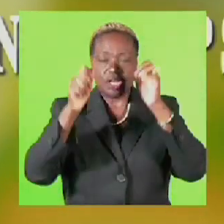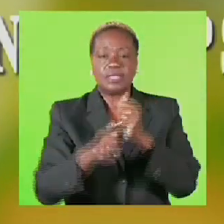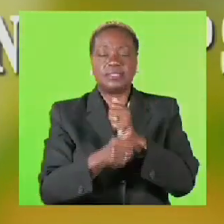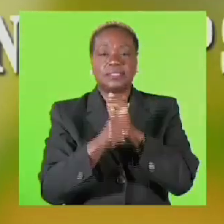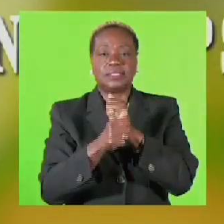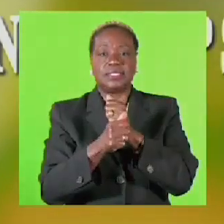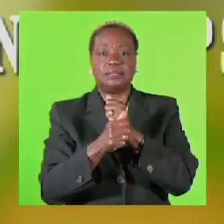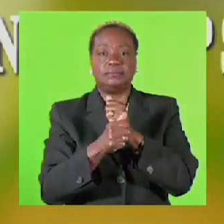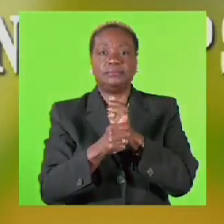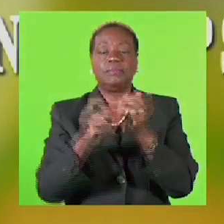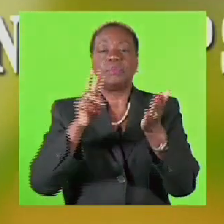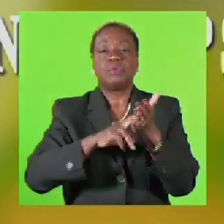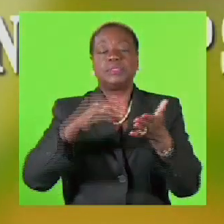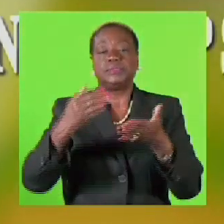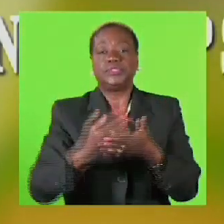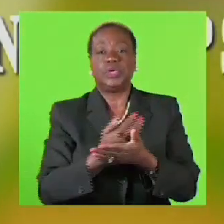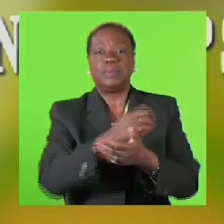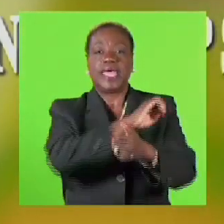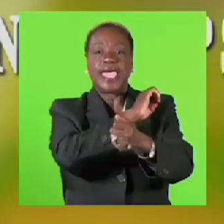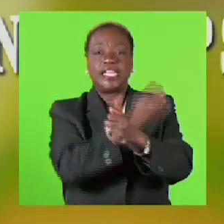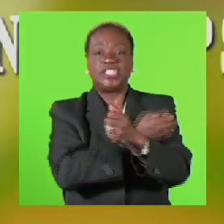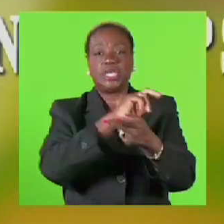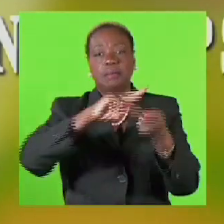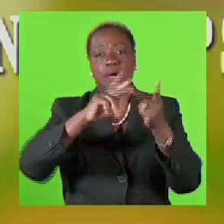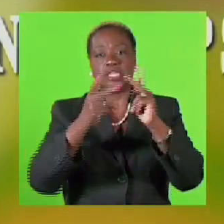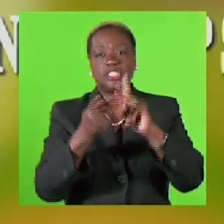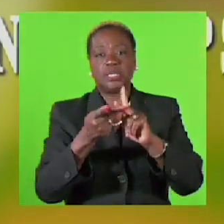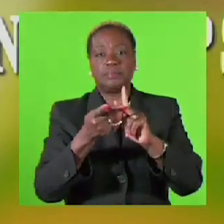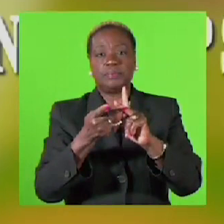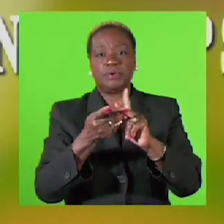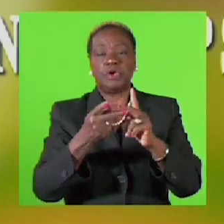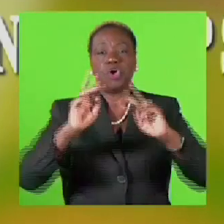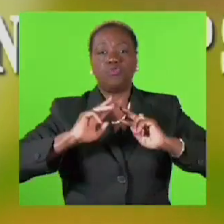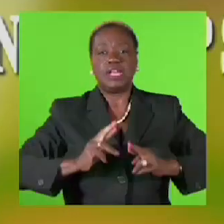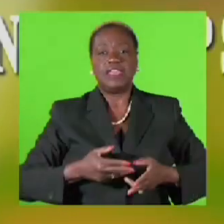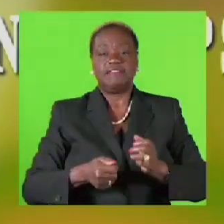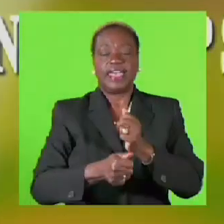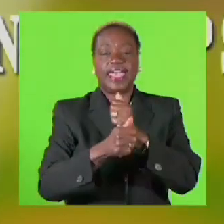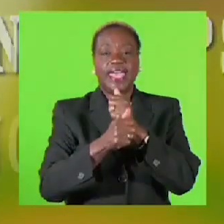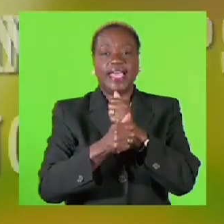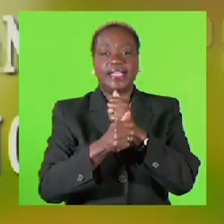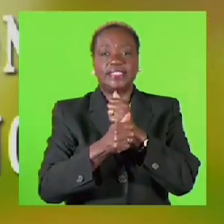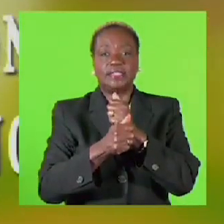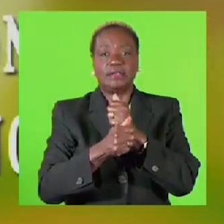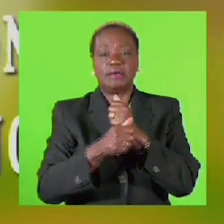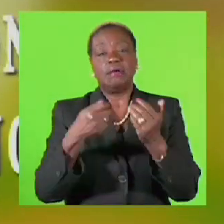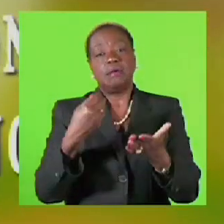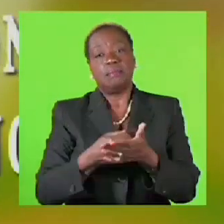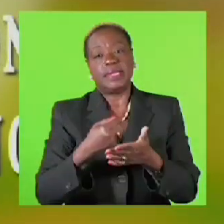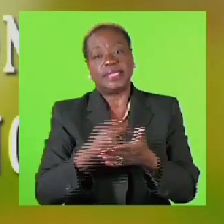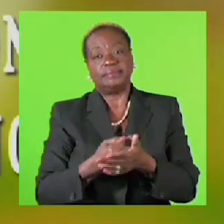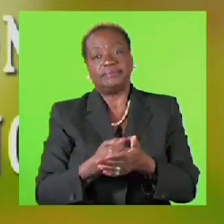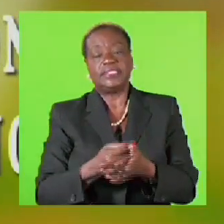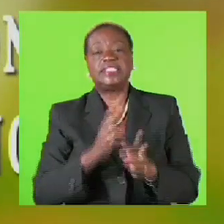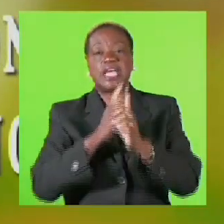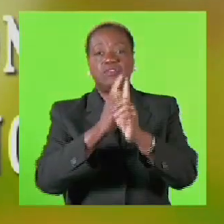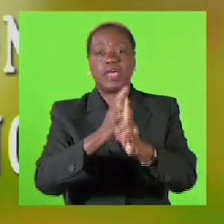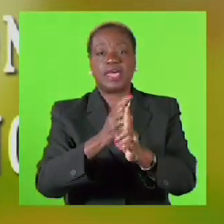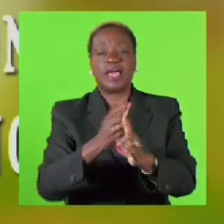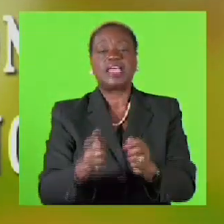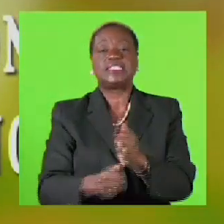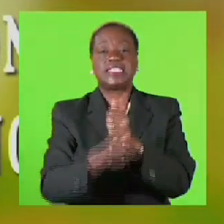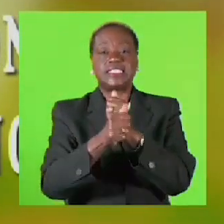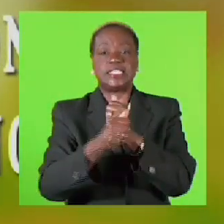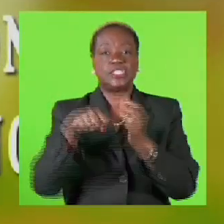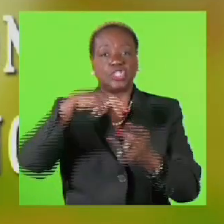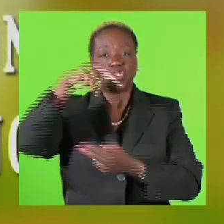assistance, renewable energy partnerships, relief aid, grants, direct assistance to